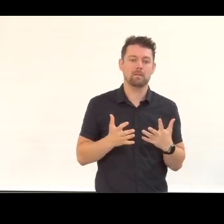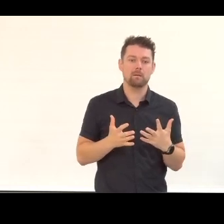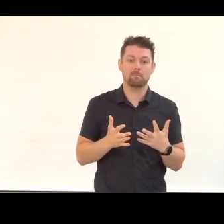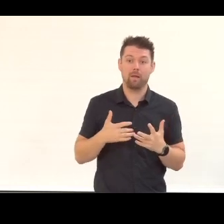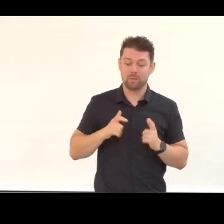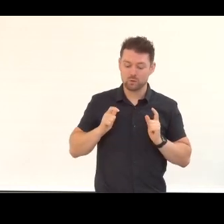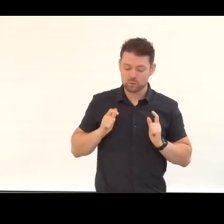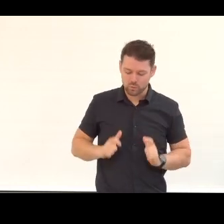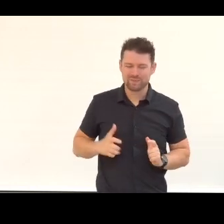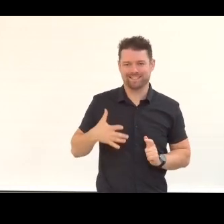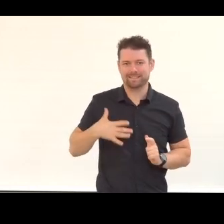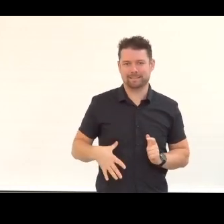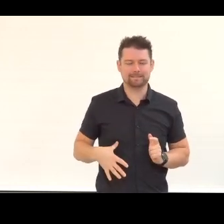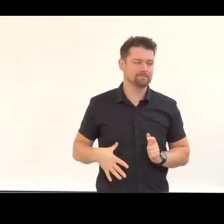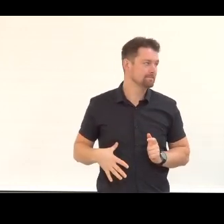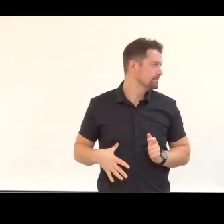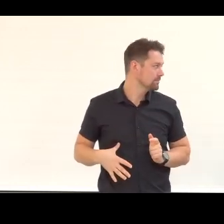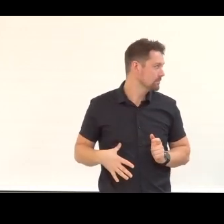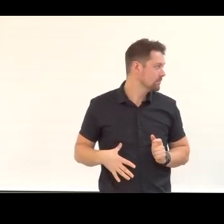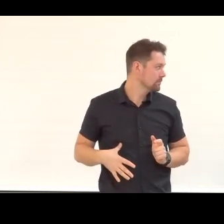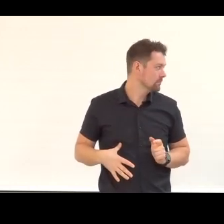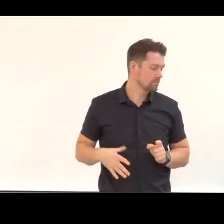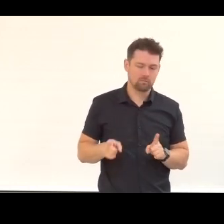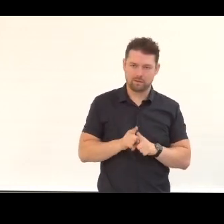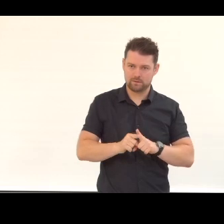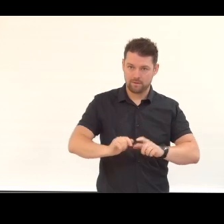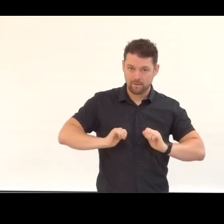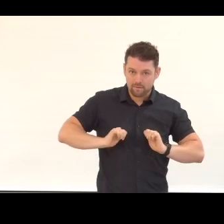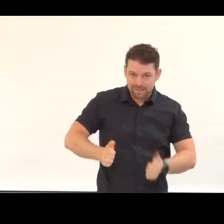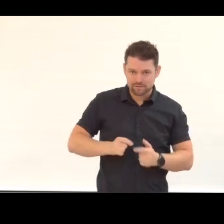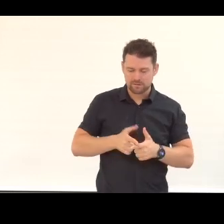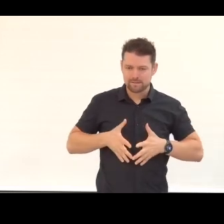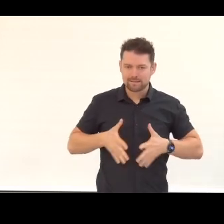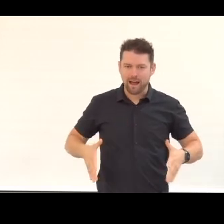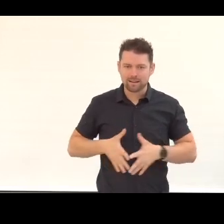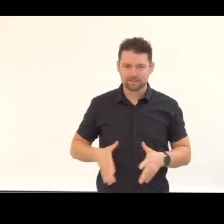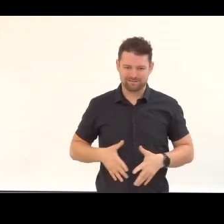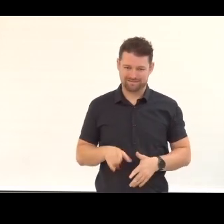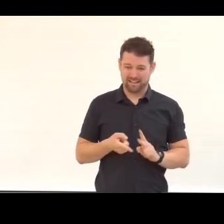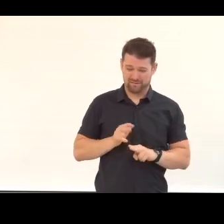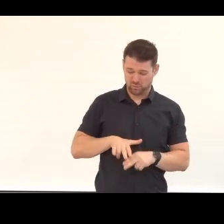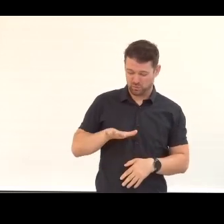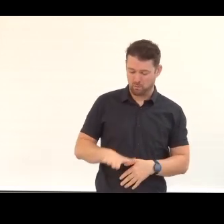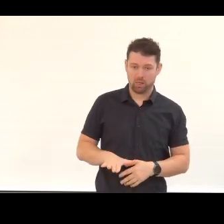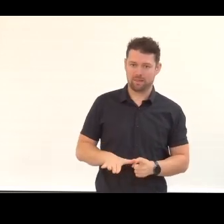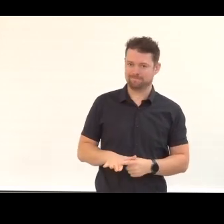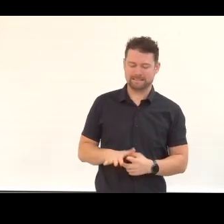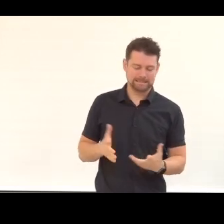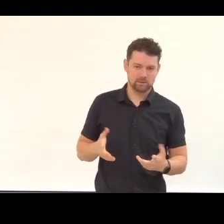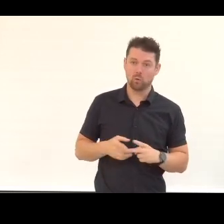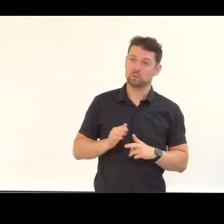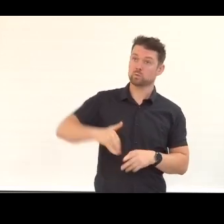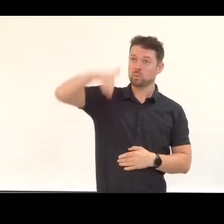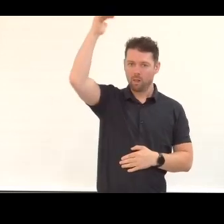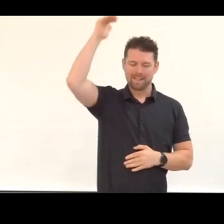spacesuits require this also. Also in terms of physical fitness, size. So if you're too short, too tall,